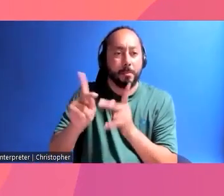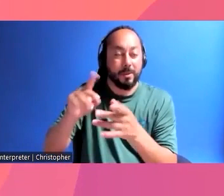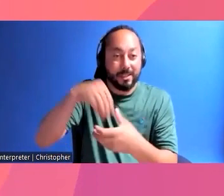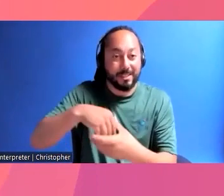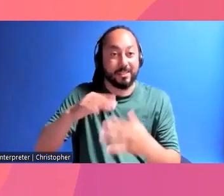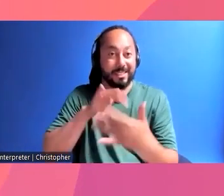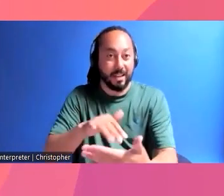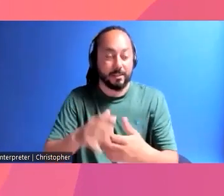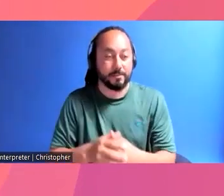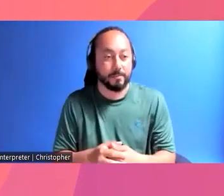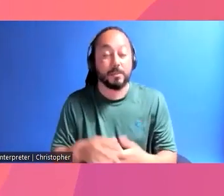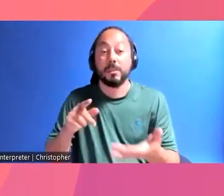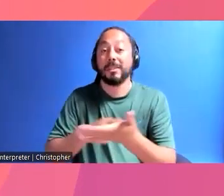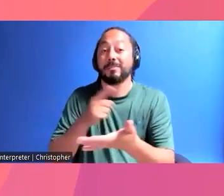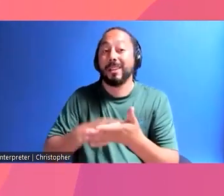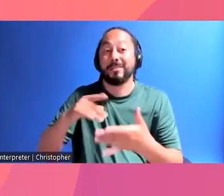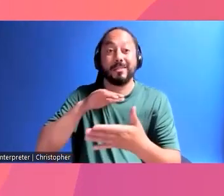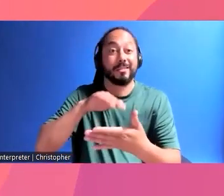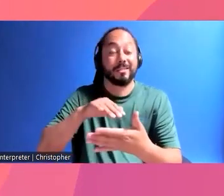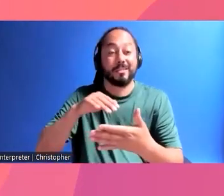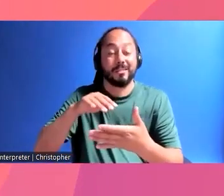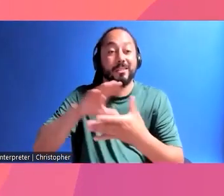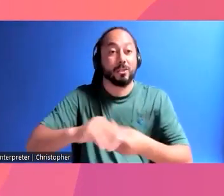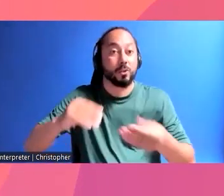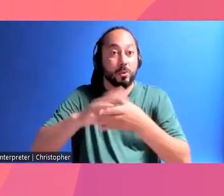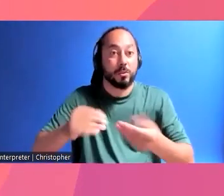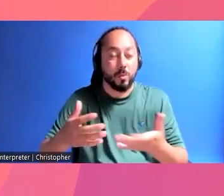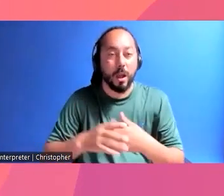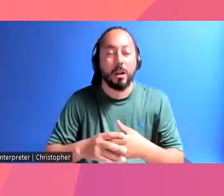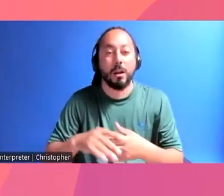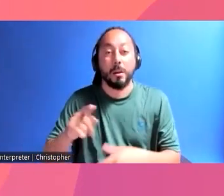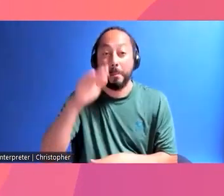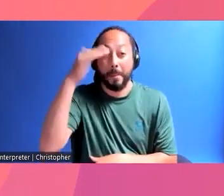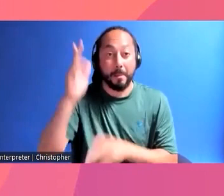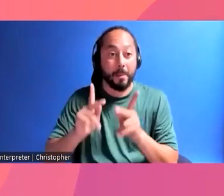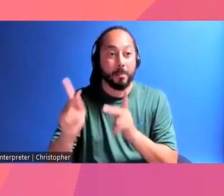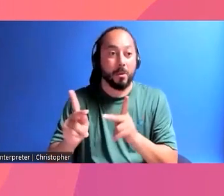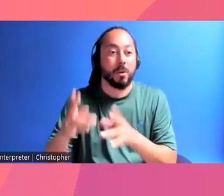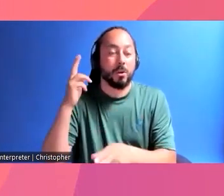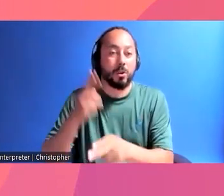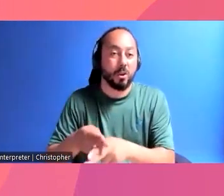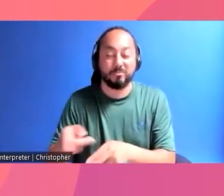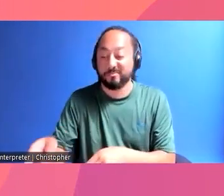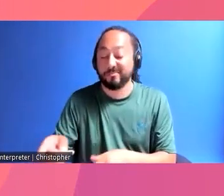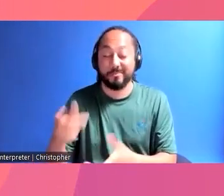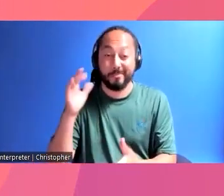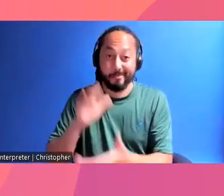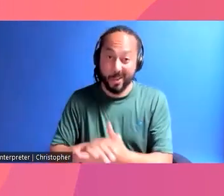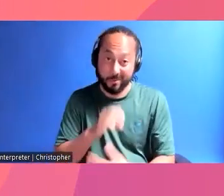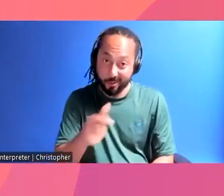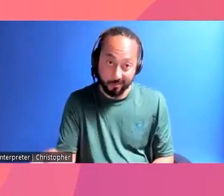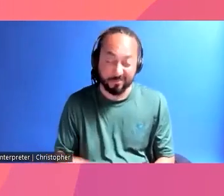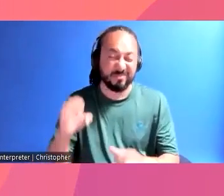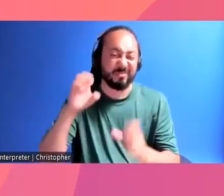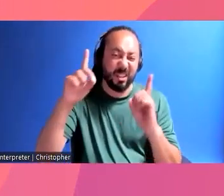these narratives can be described as, where Black people are described as, include being unmarried, less